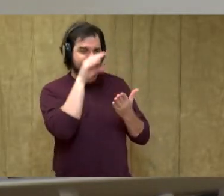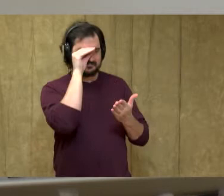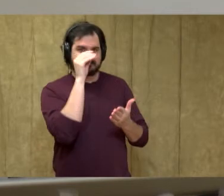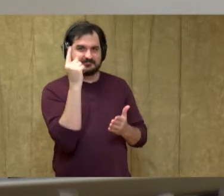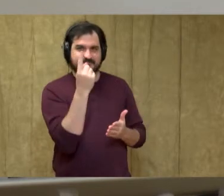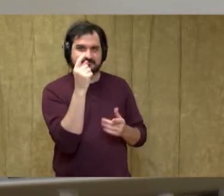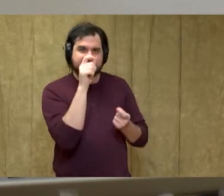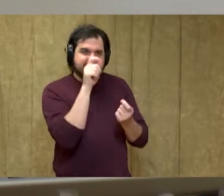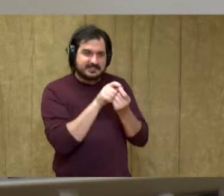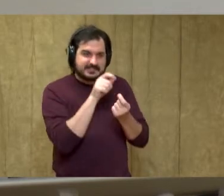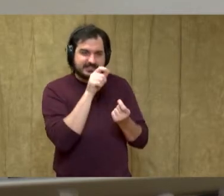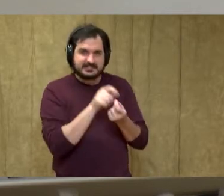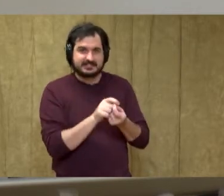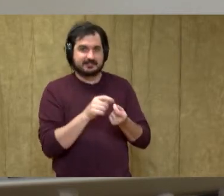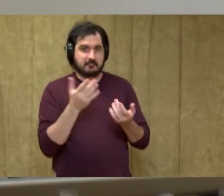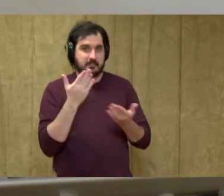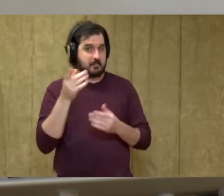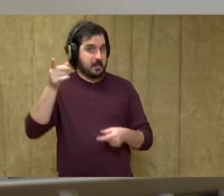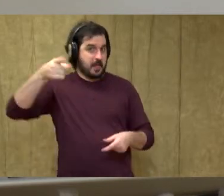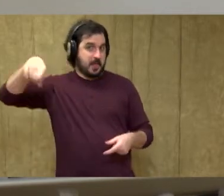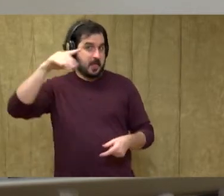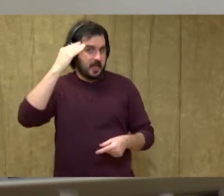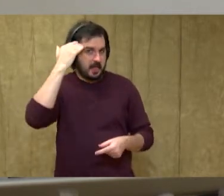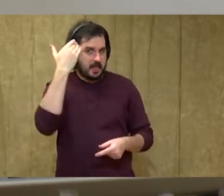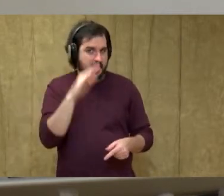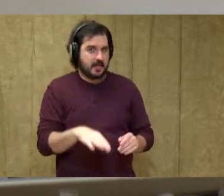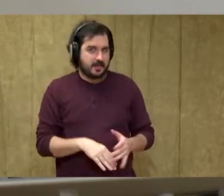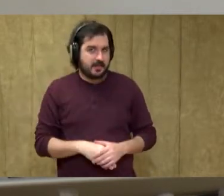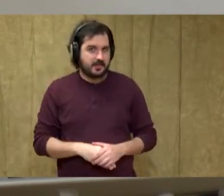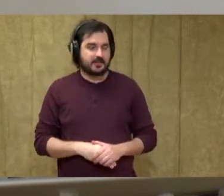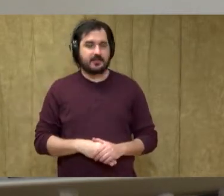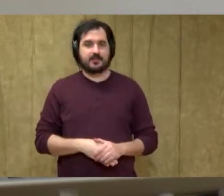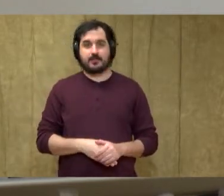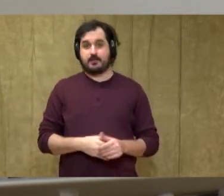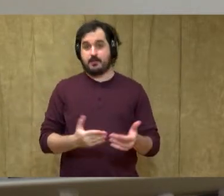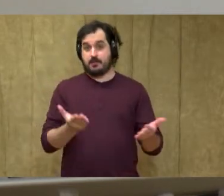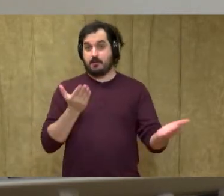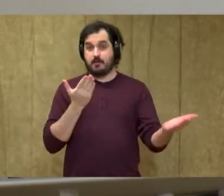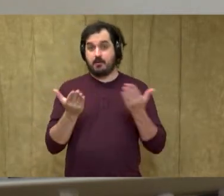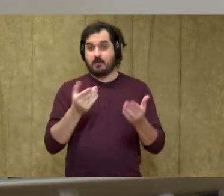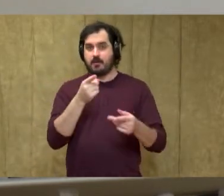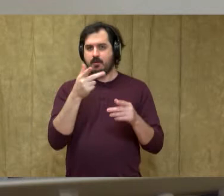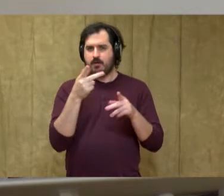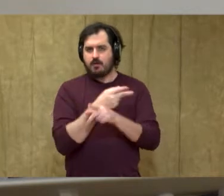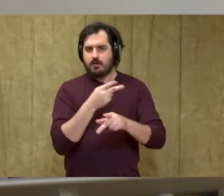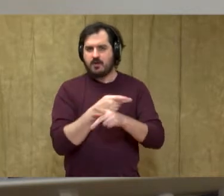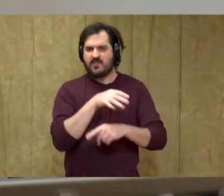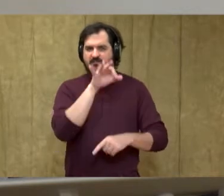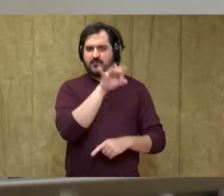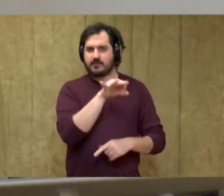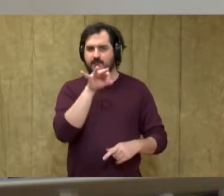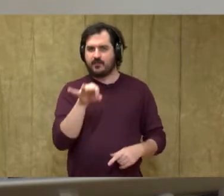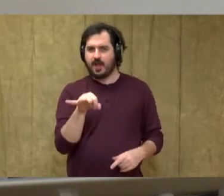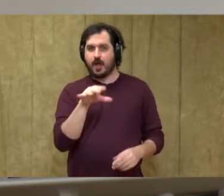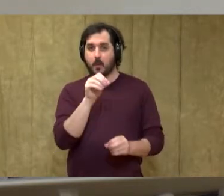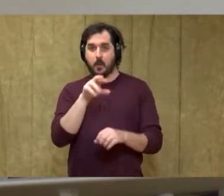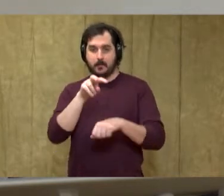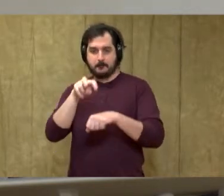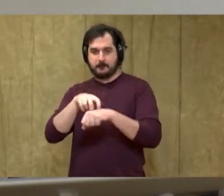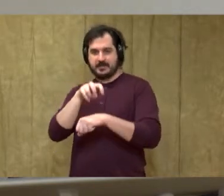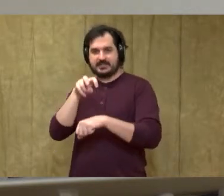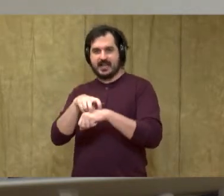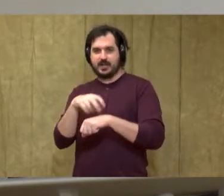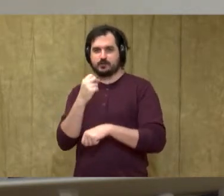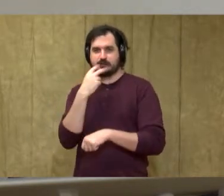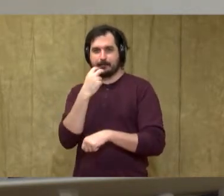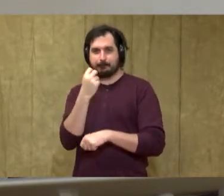know about. Maybe you found out about the French fries or the potato chip and how they